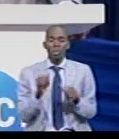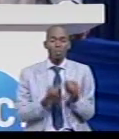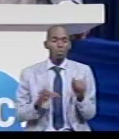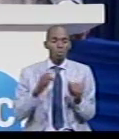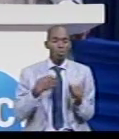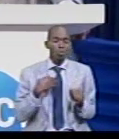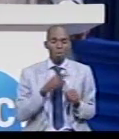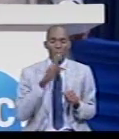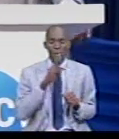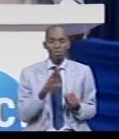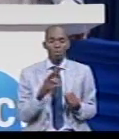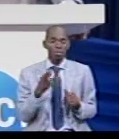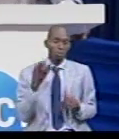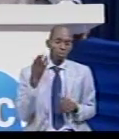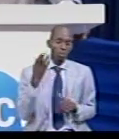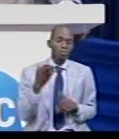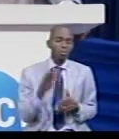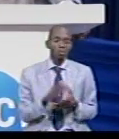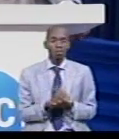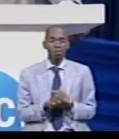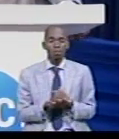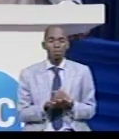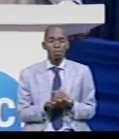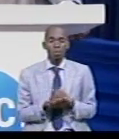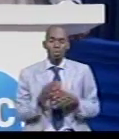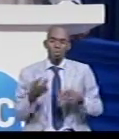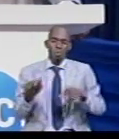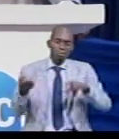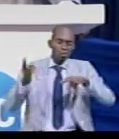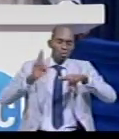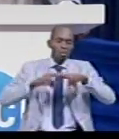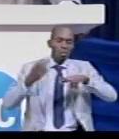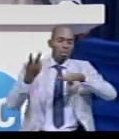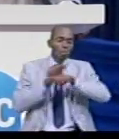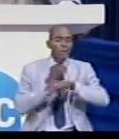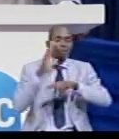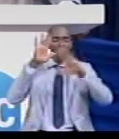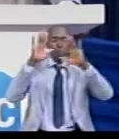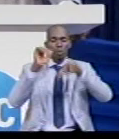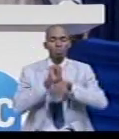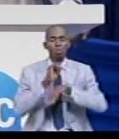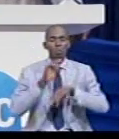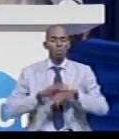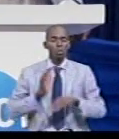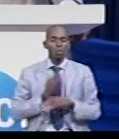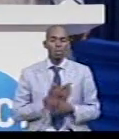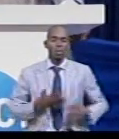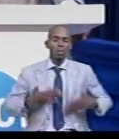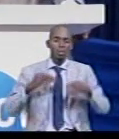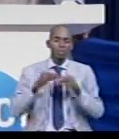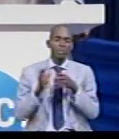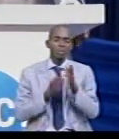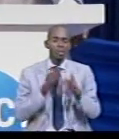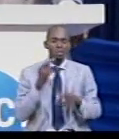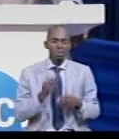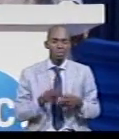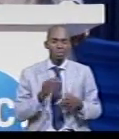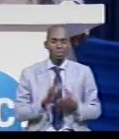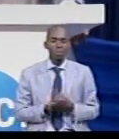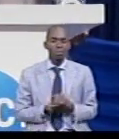are there. Multiply your miracles upon our lives in Jesus'